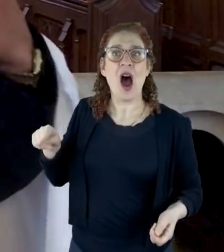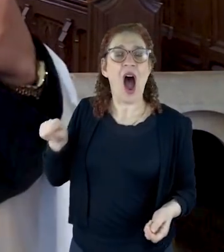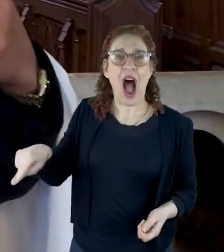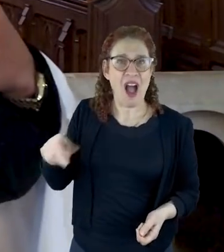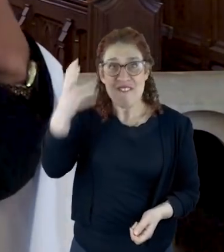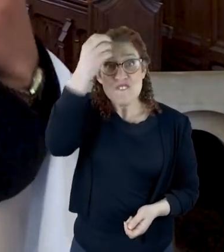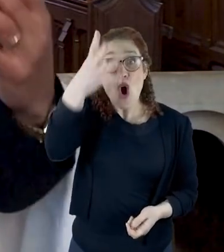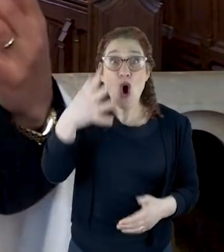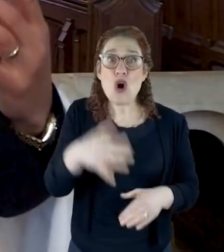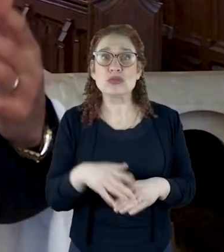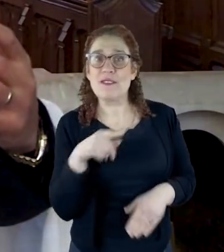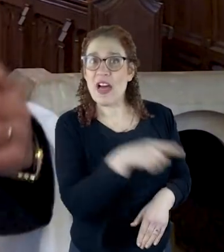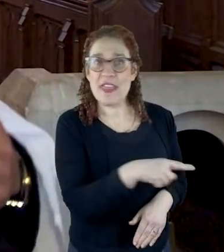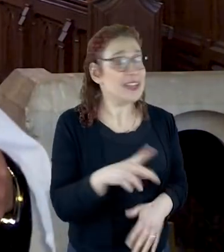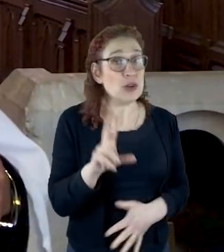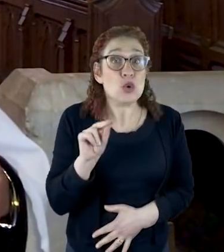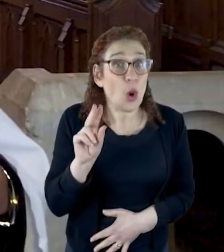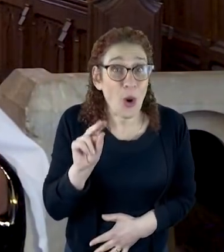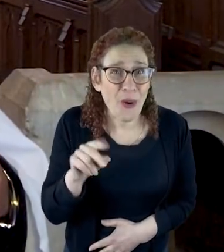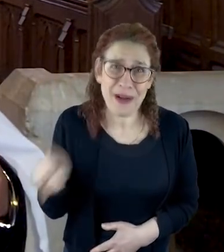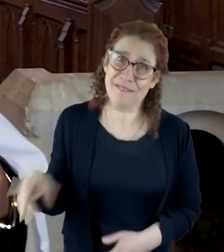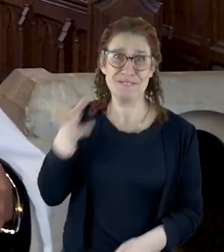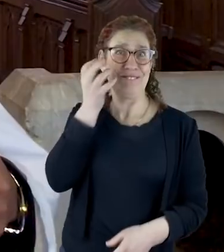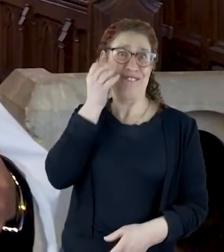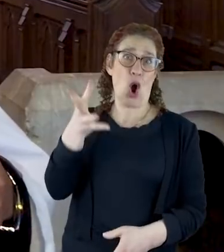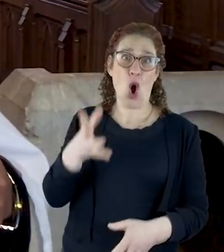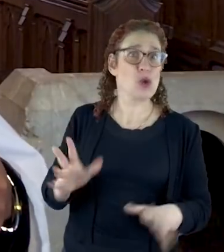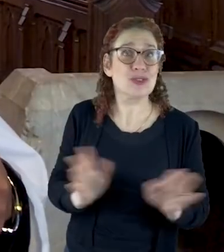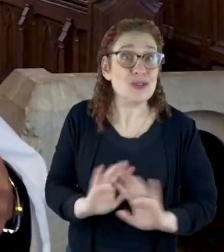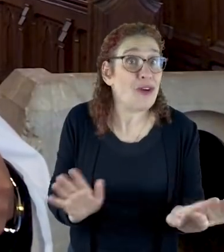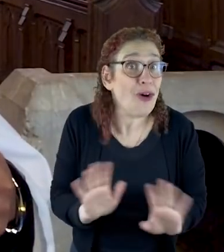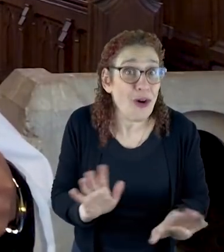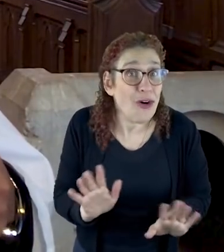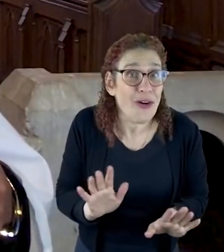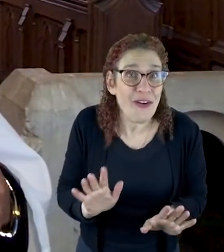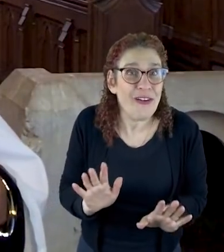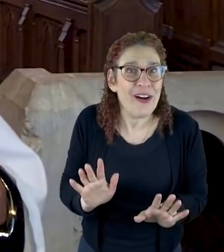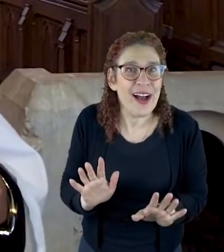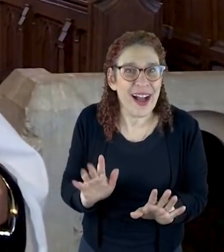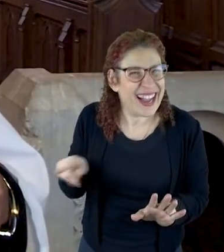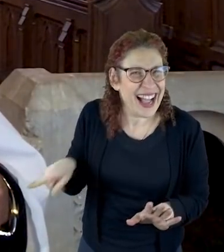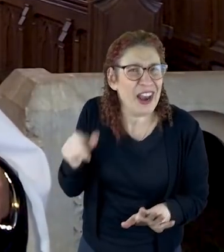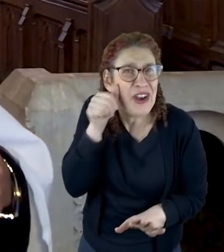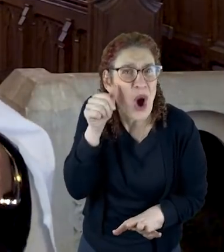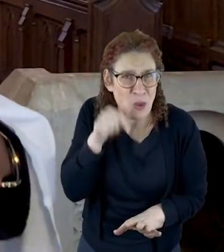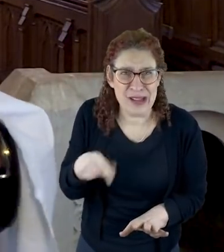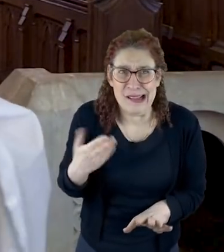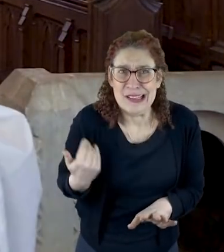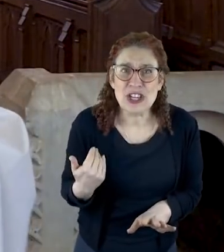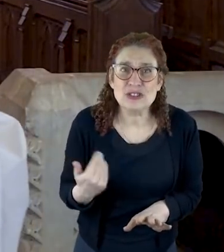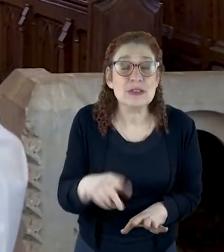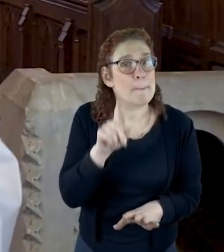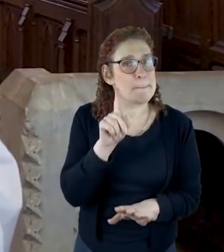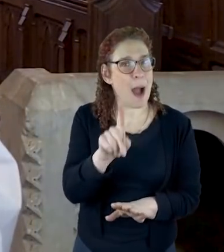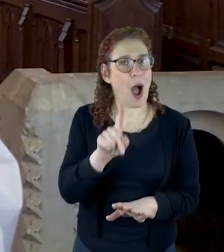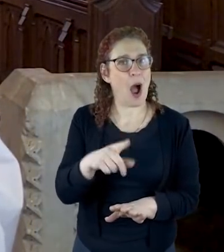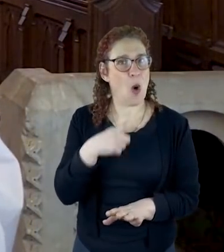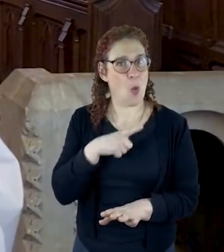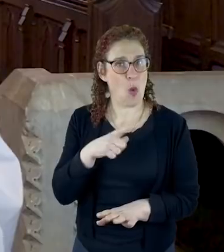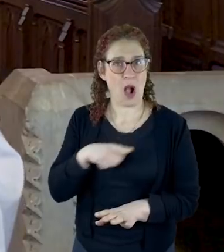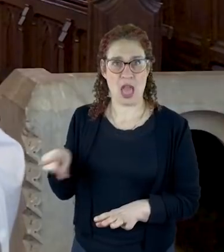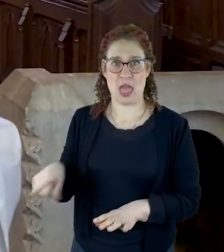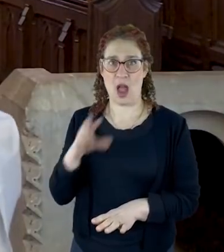had a relapse in memory and forgotten that Jesus can miraculously multiply enough food. They ask the